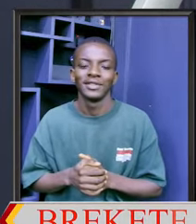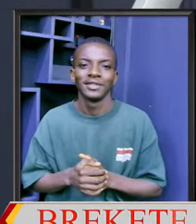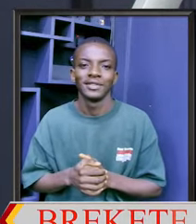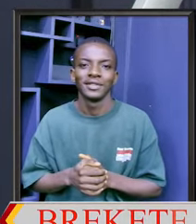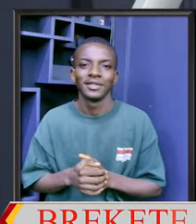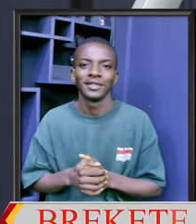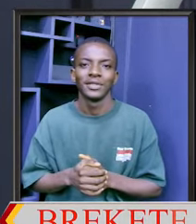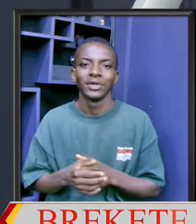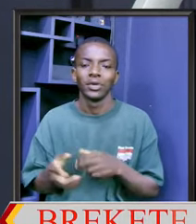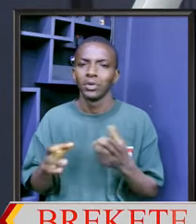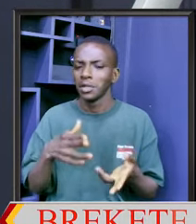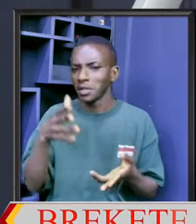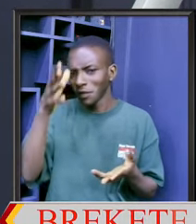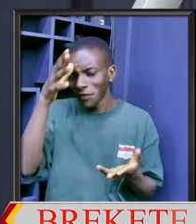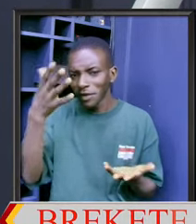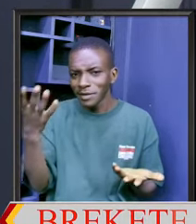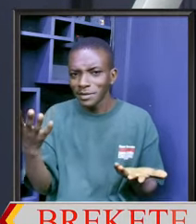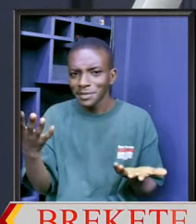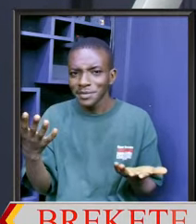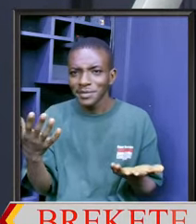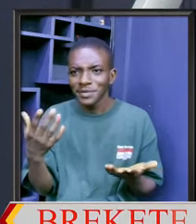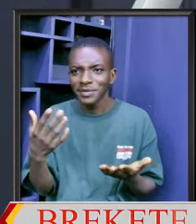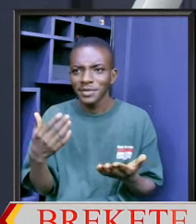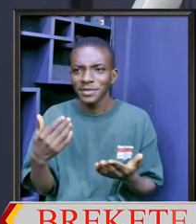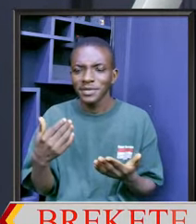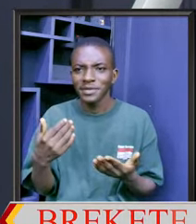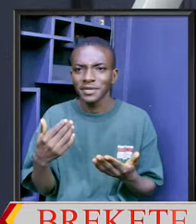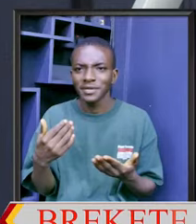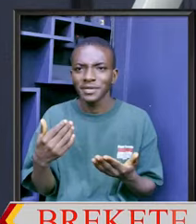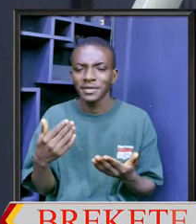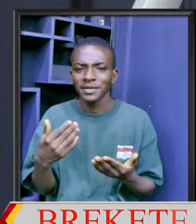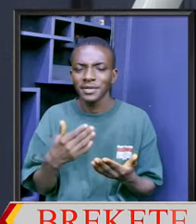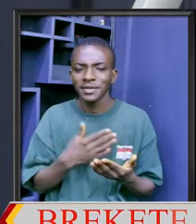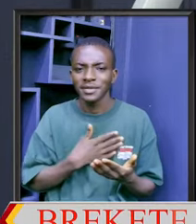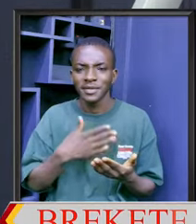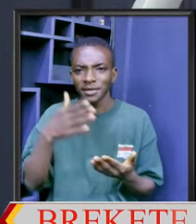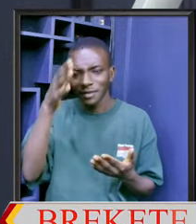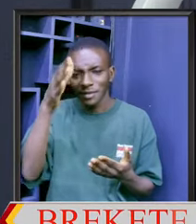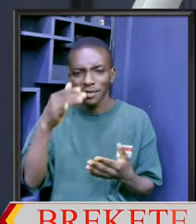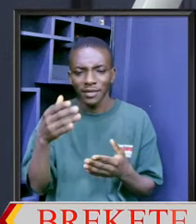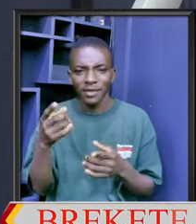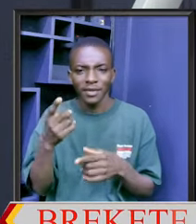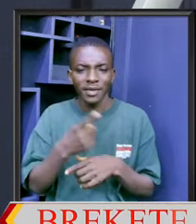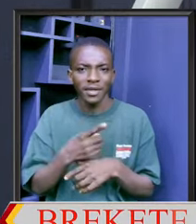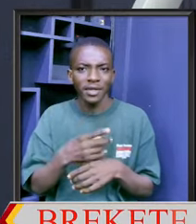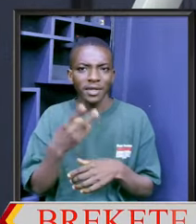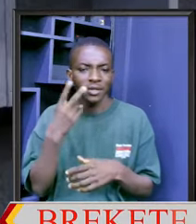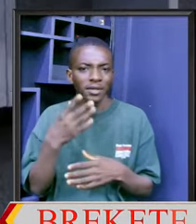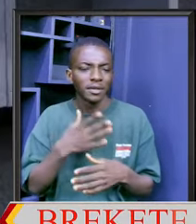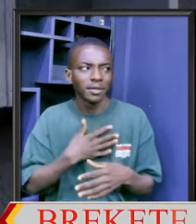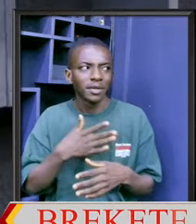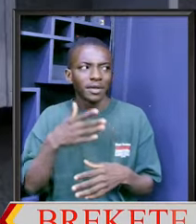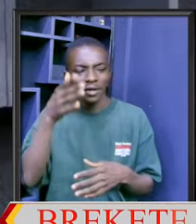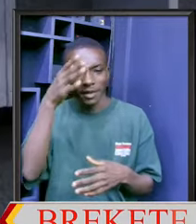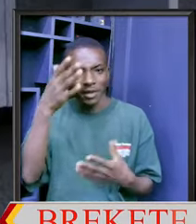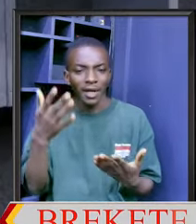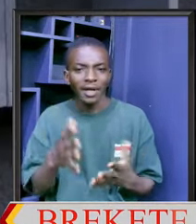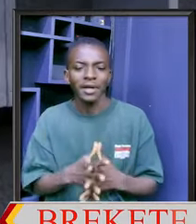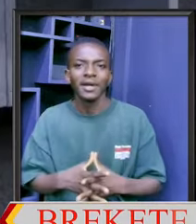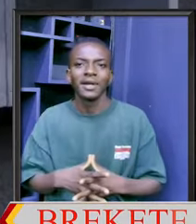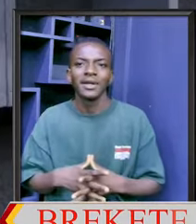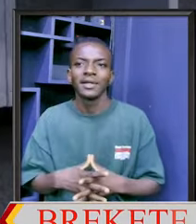You are already a father. So and now my father, I saw my father